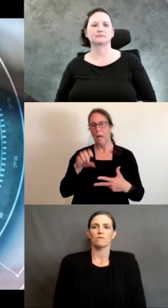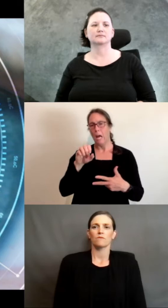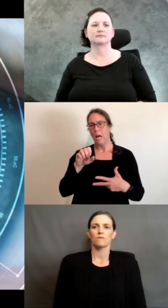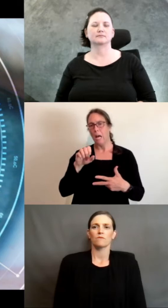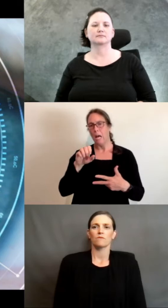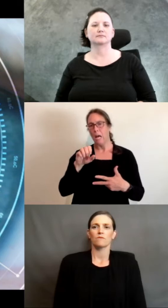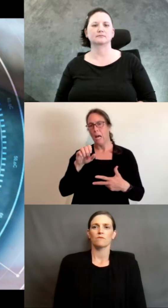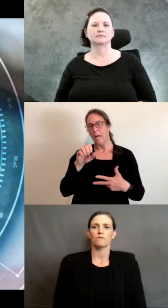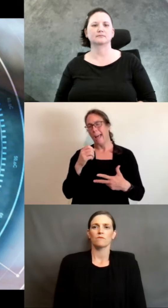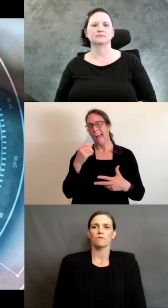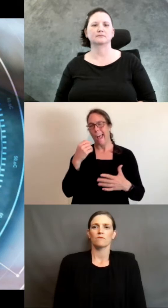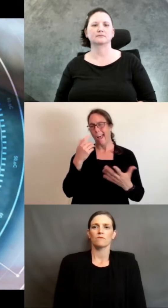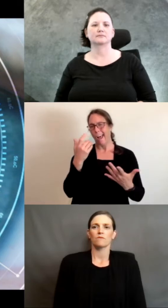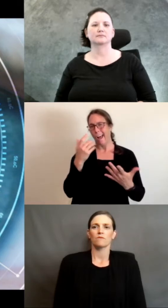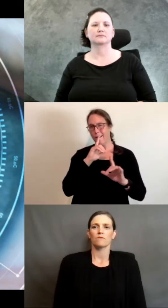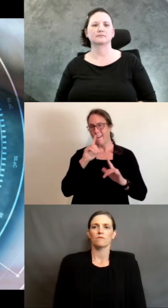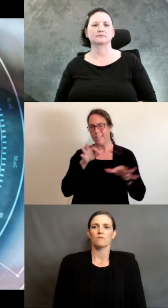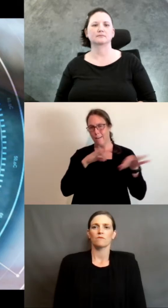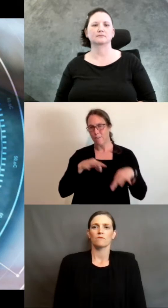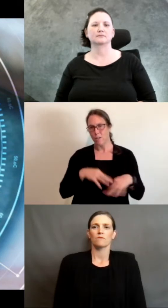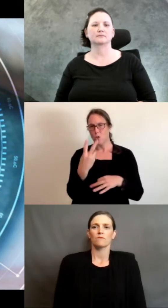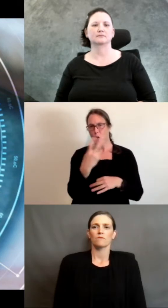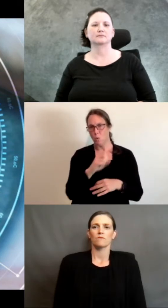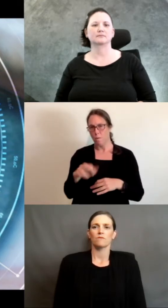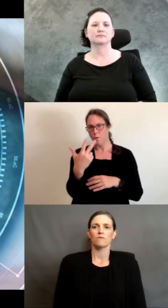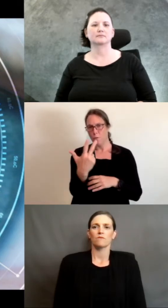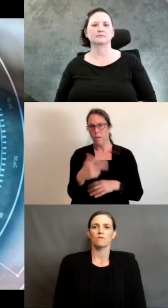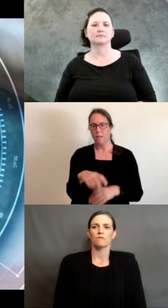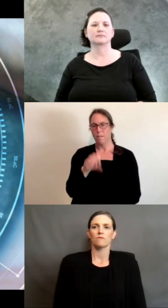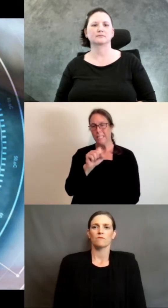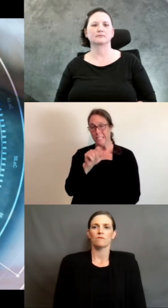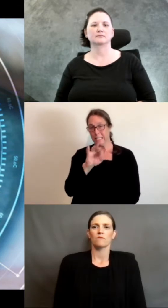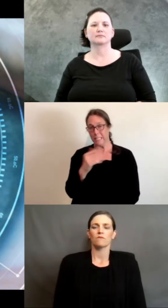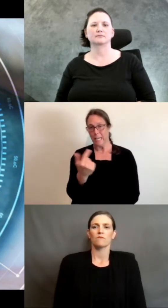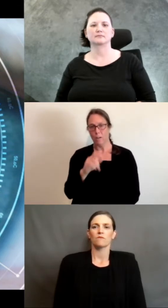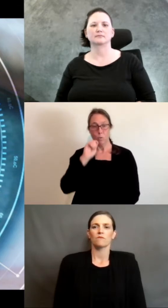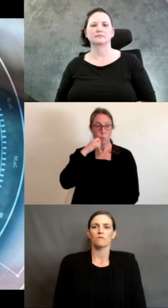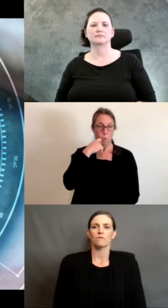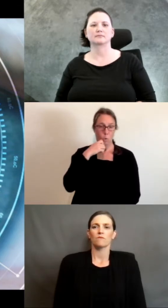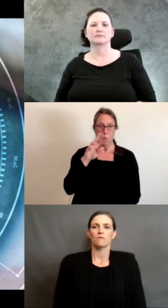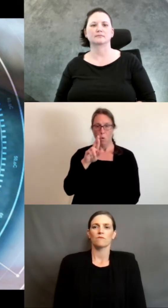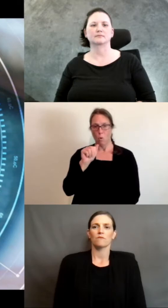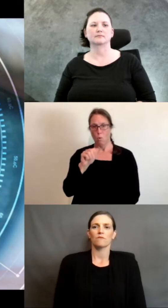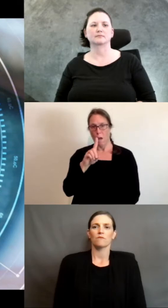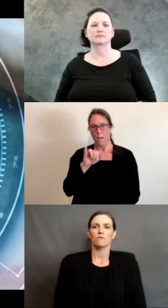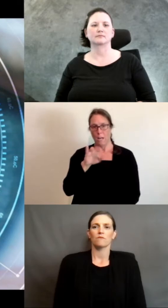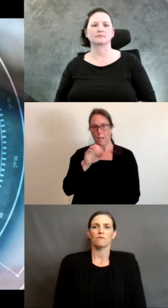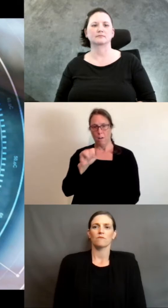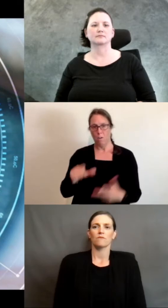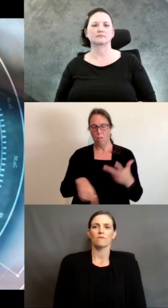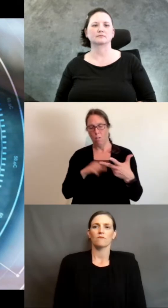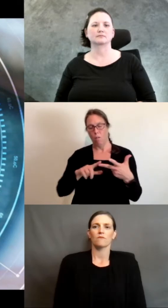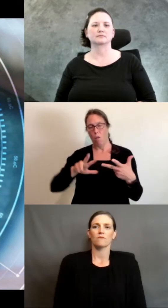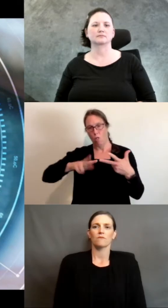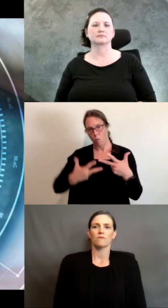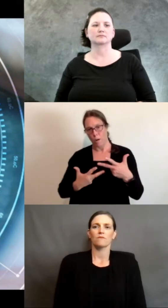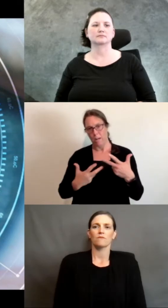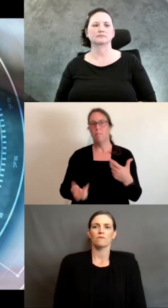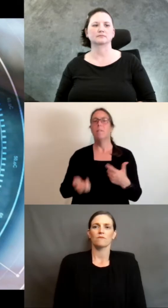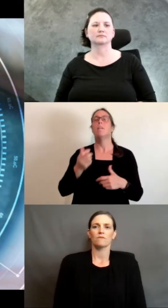3. Slang. Cool. Radical. Rad. Abbreviation, entry 3 of